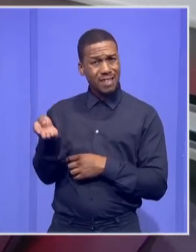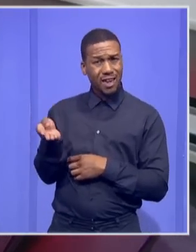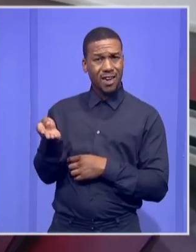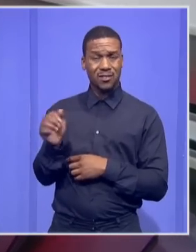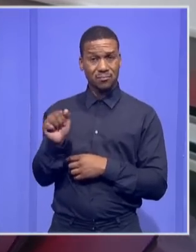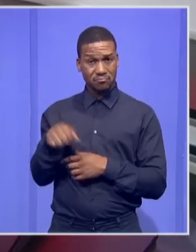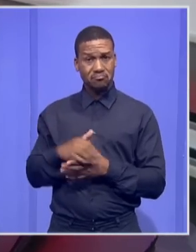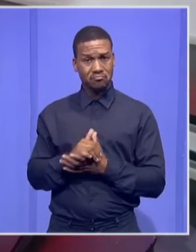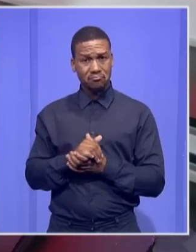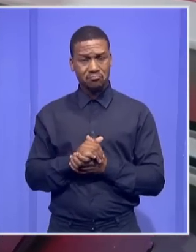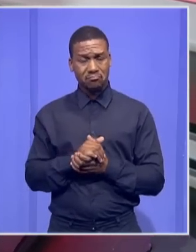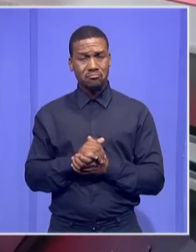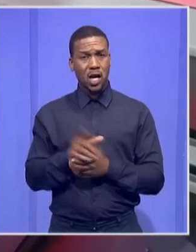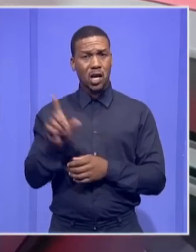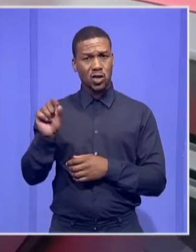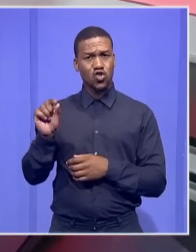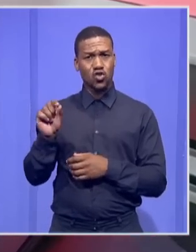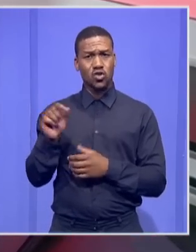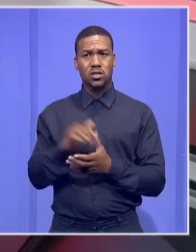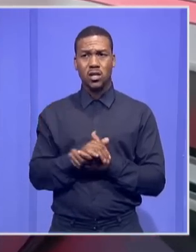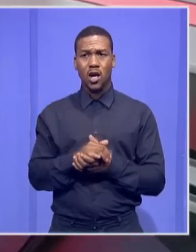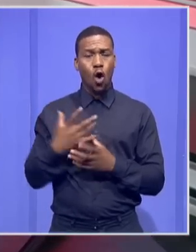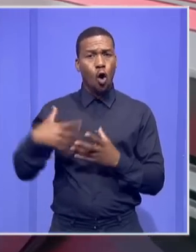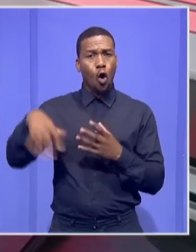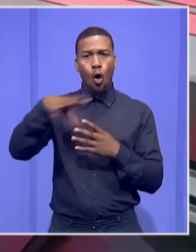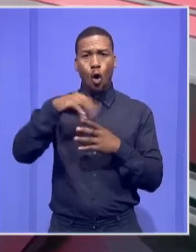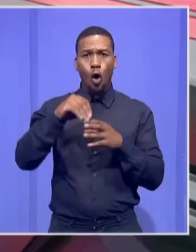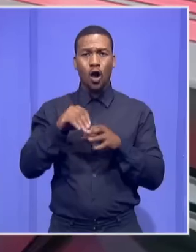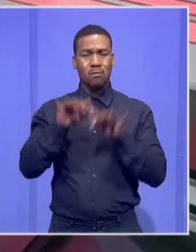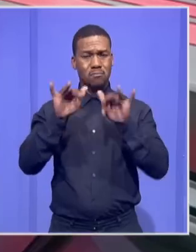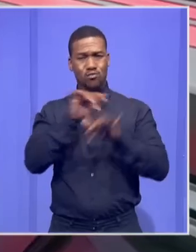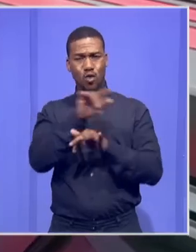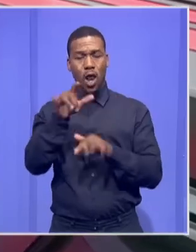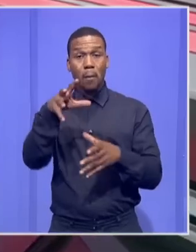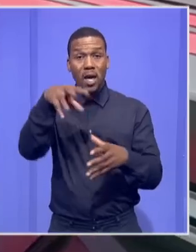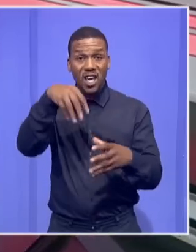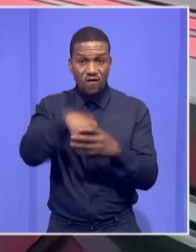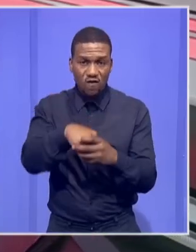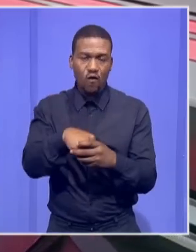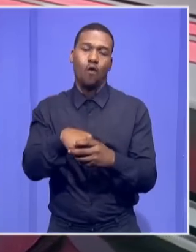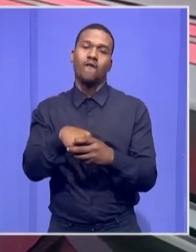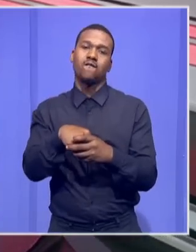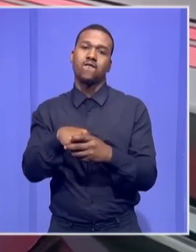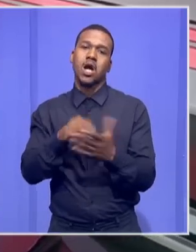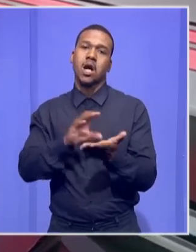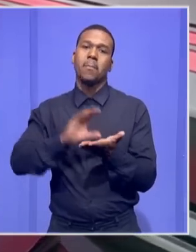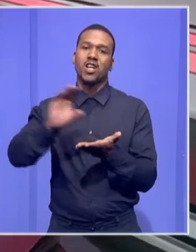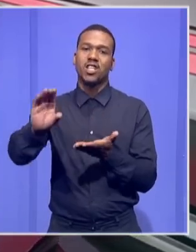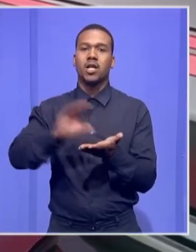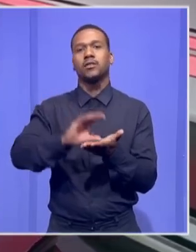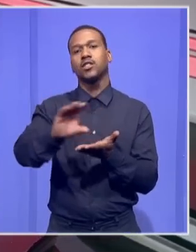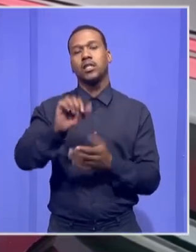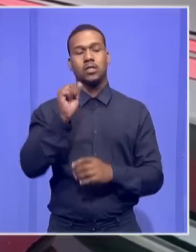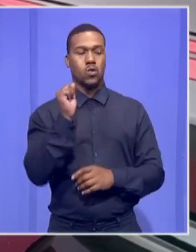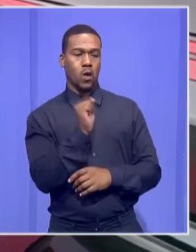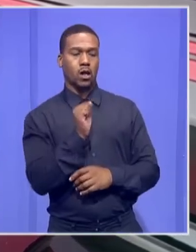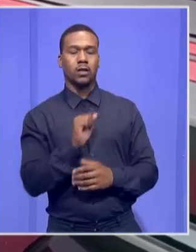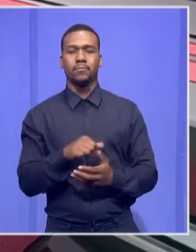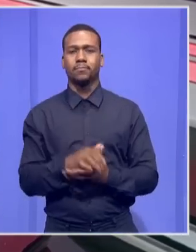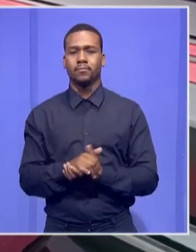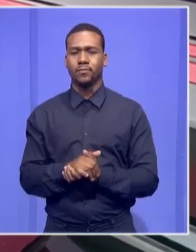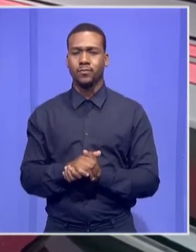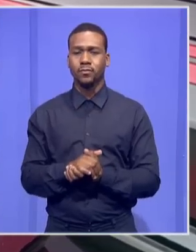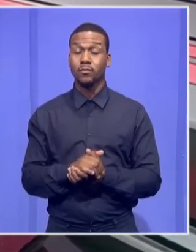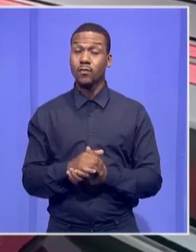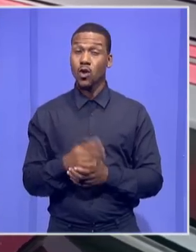Prince's charities. I'm sorry, in the King's charities when he was a prince. They were there very active in his causes. Yes, and in the build-up to this, of course, you'll recall